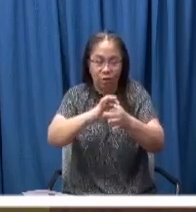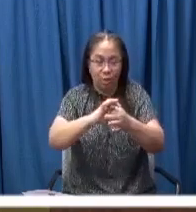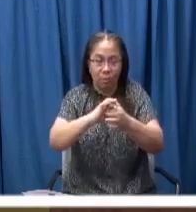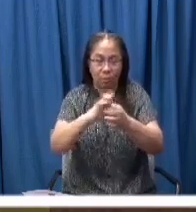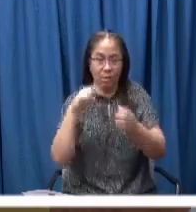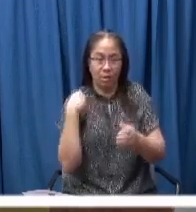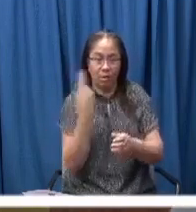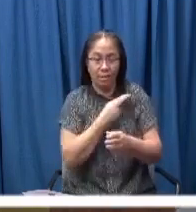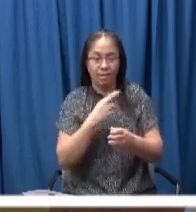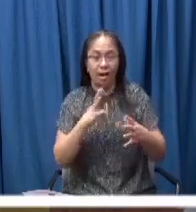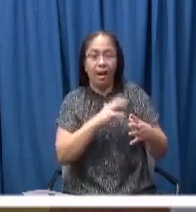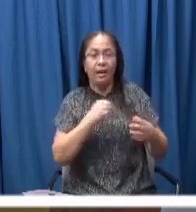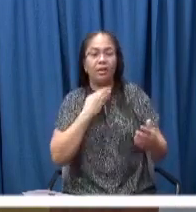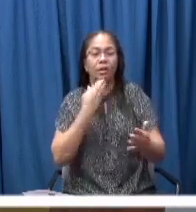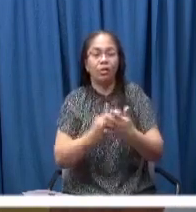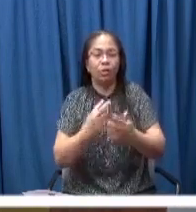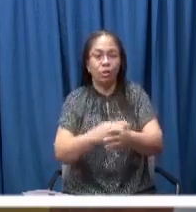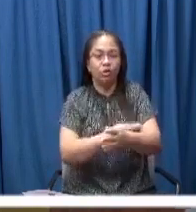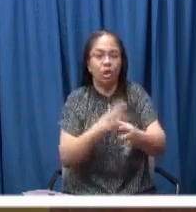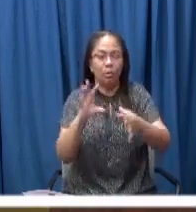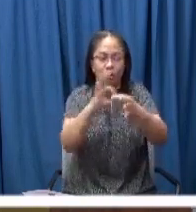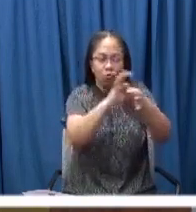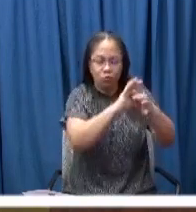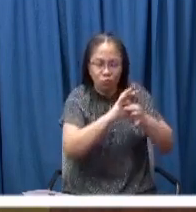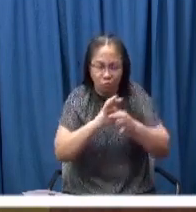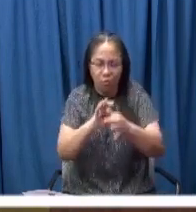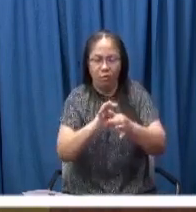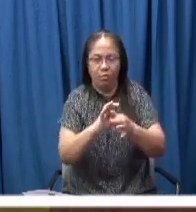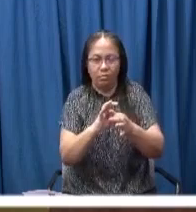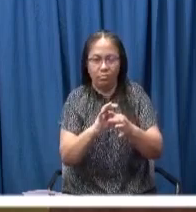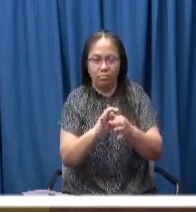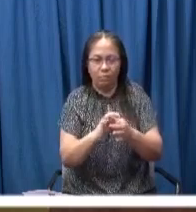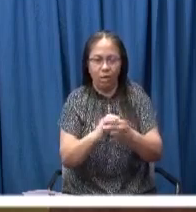us and the Good Shepherd in a relationship of prayer.